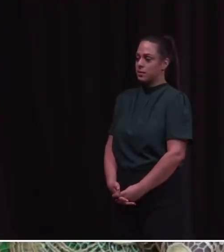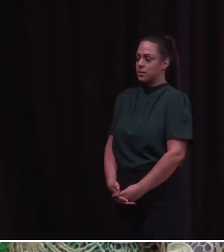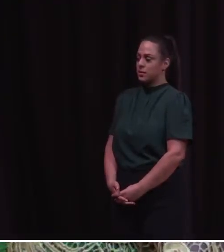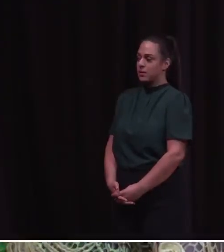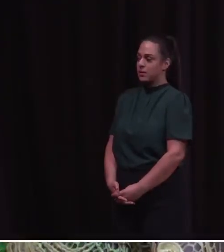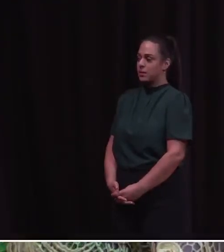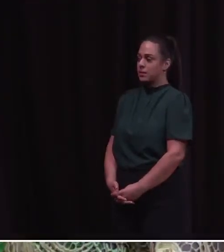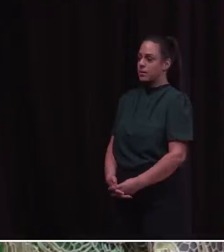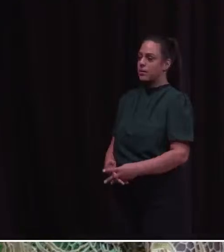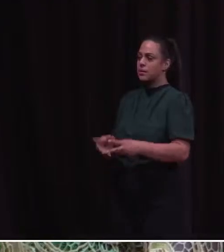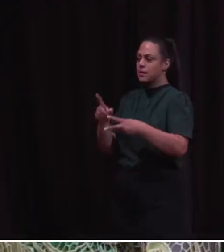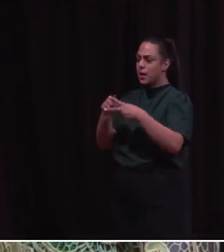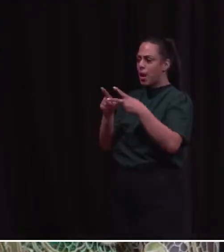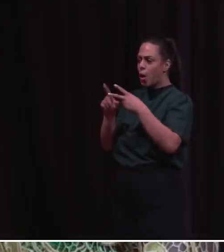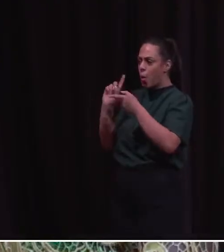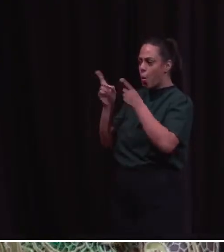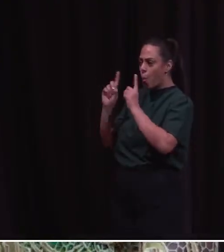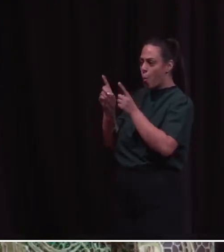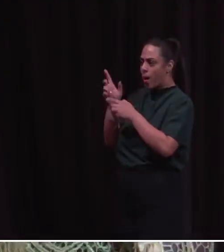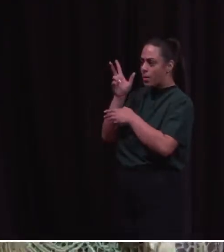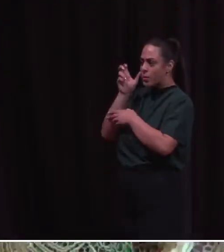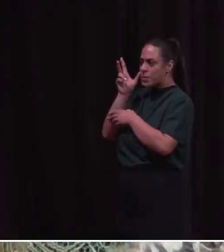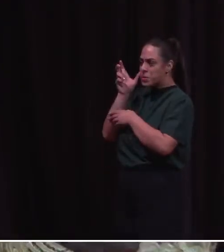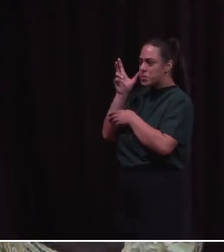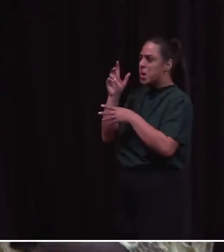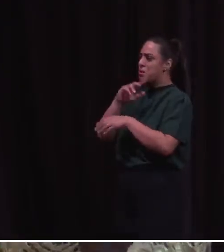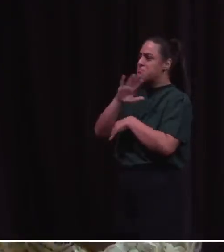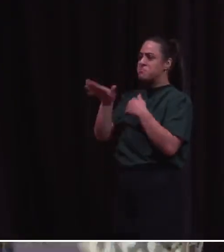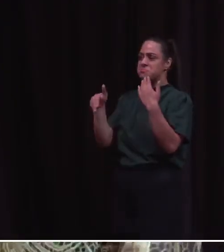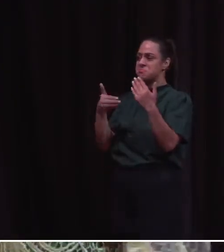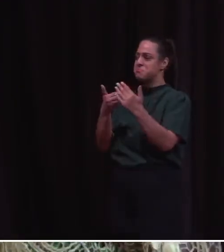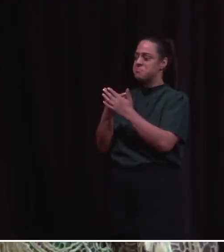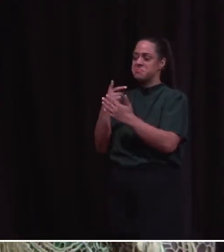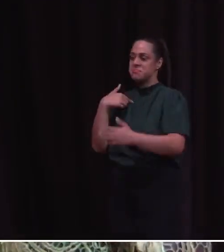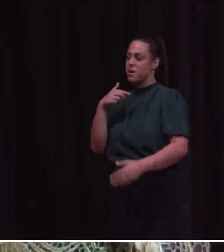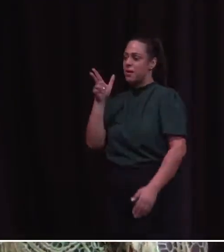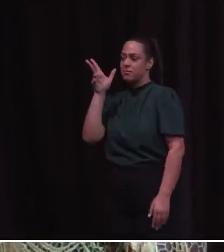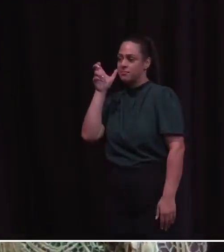no. Or we both. Got you.